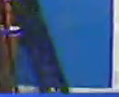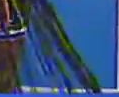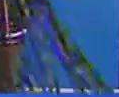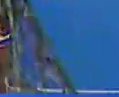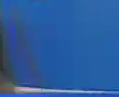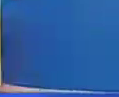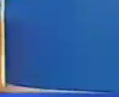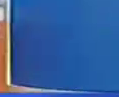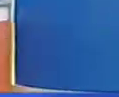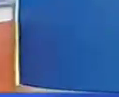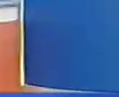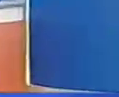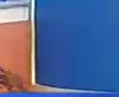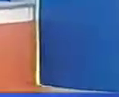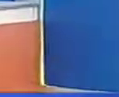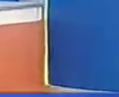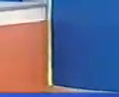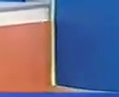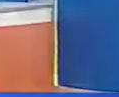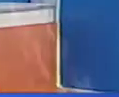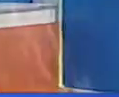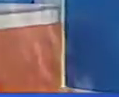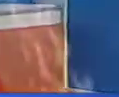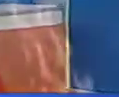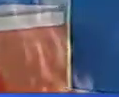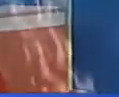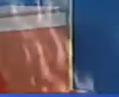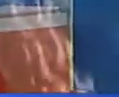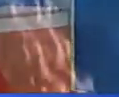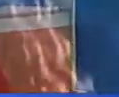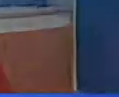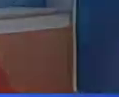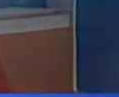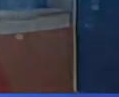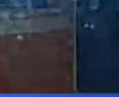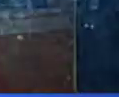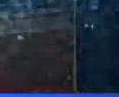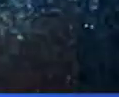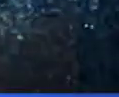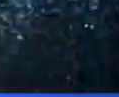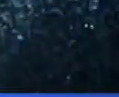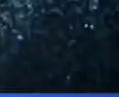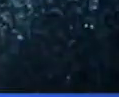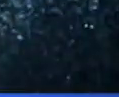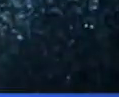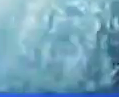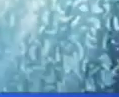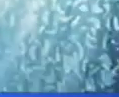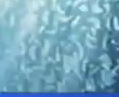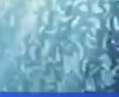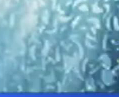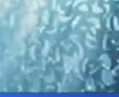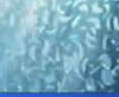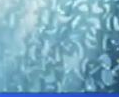Okay. Tangu ile siku tukuelect Aushikagi simu mentu wezi connect Nimekuwa nikisaka an